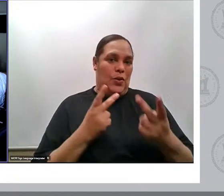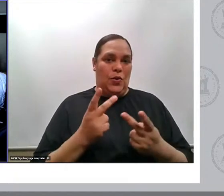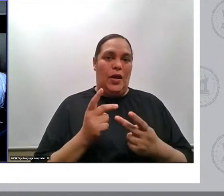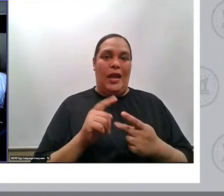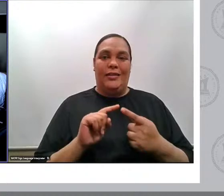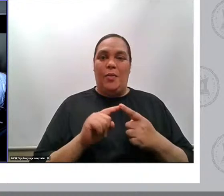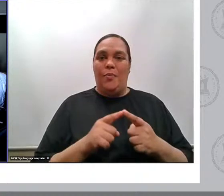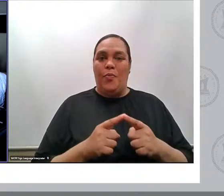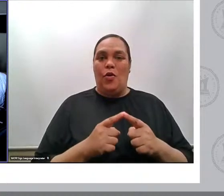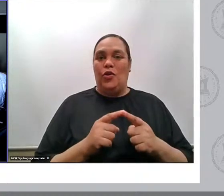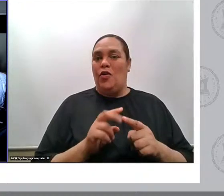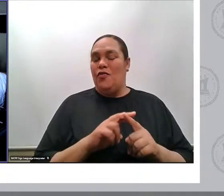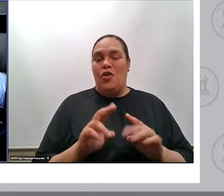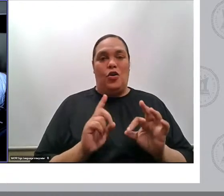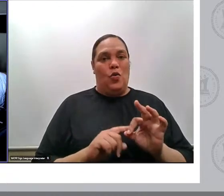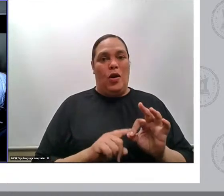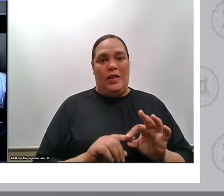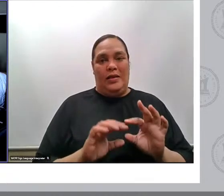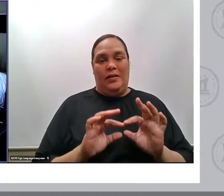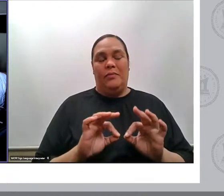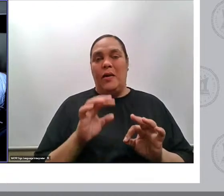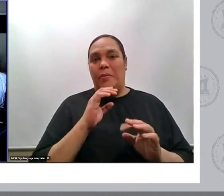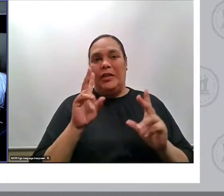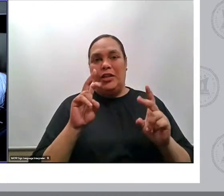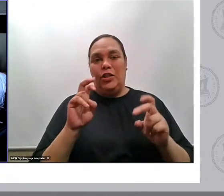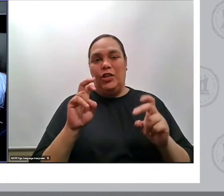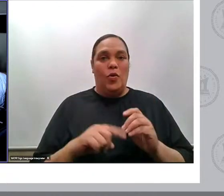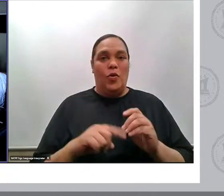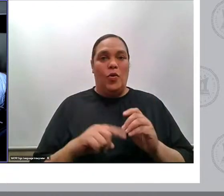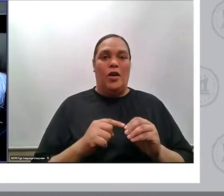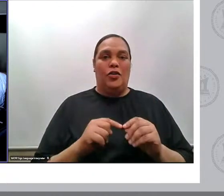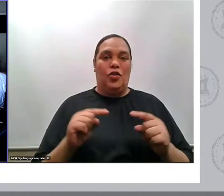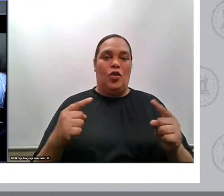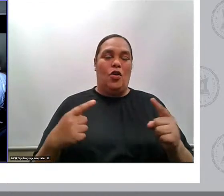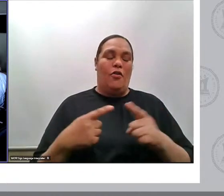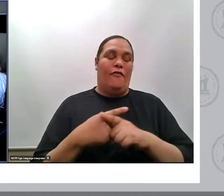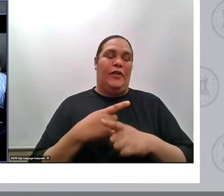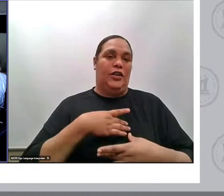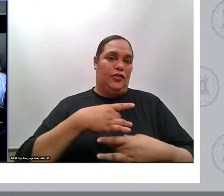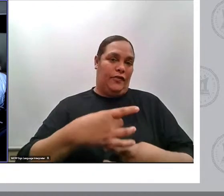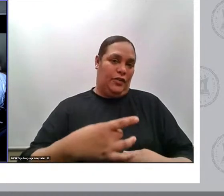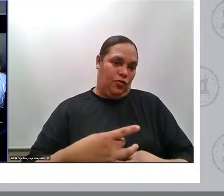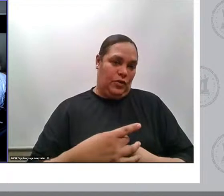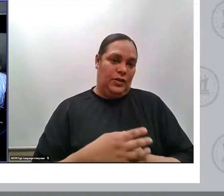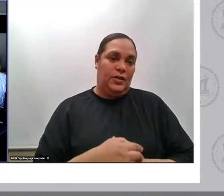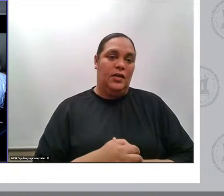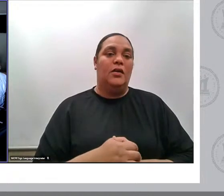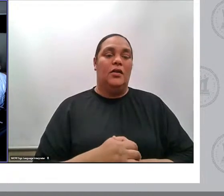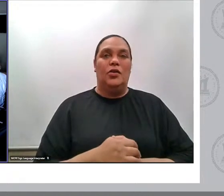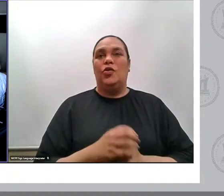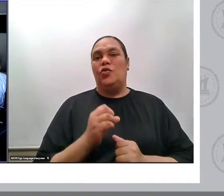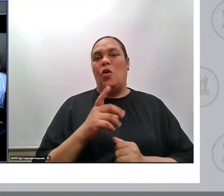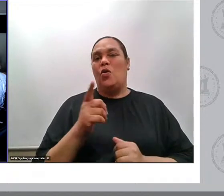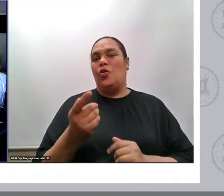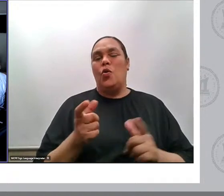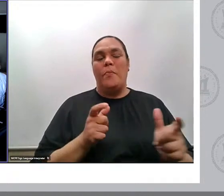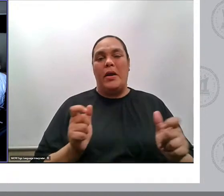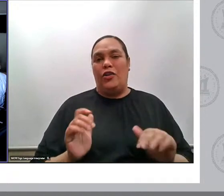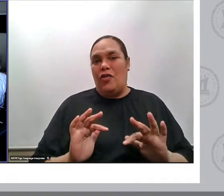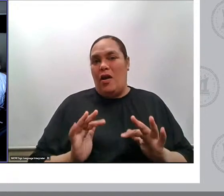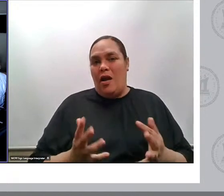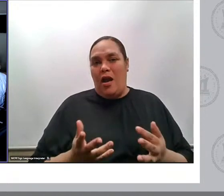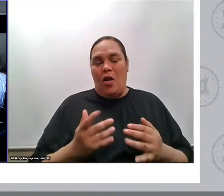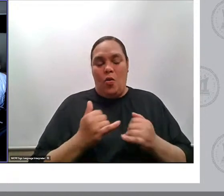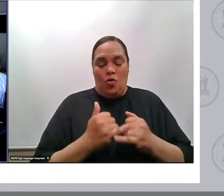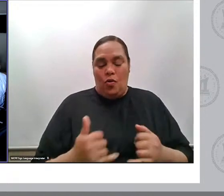of disqualification is the issue of conflict of interest. How do you manage this in